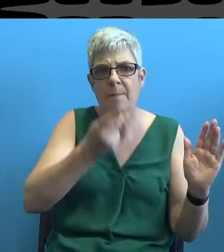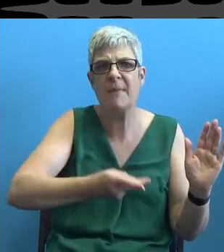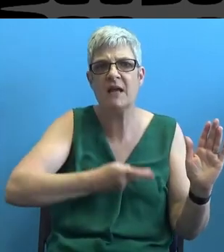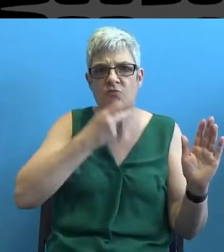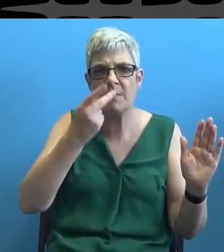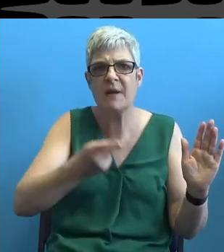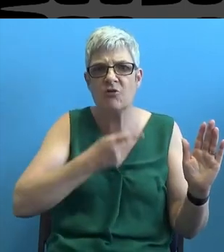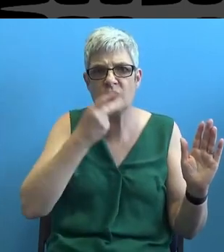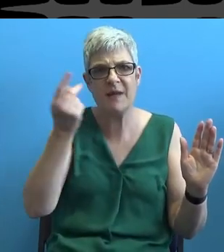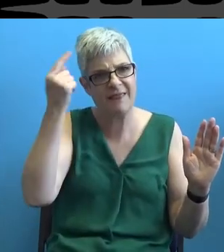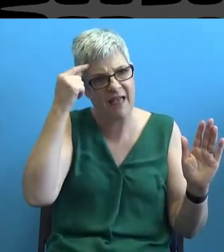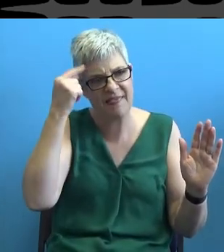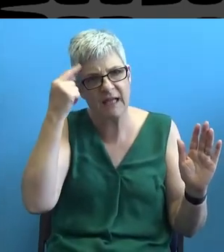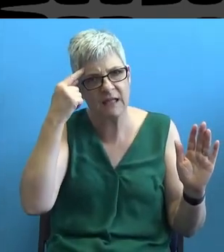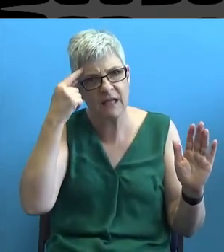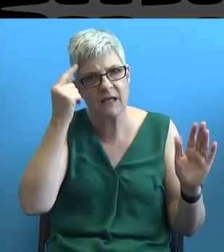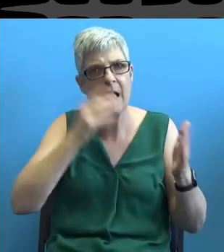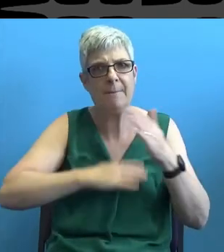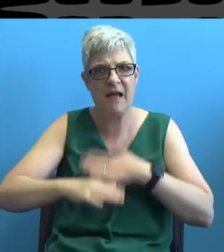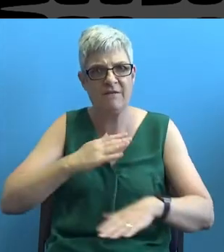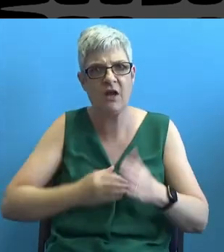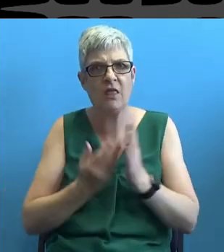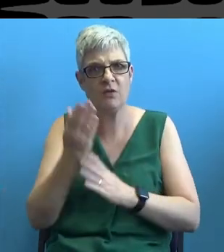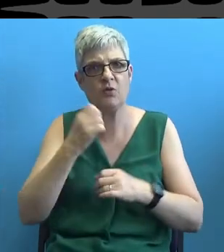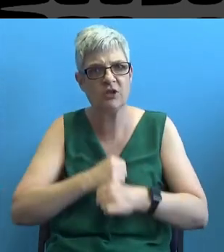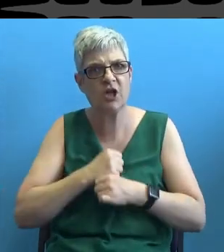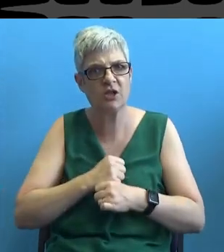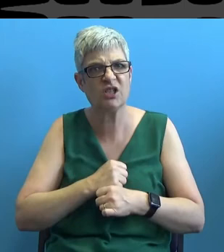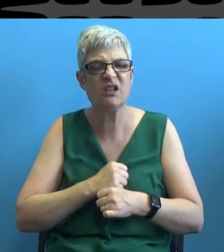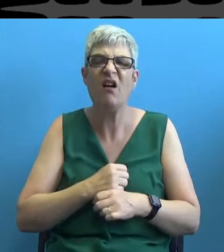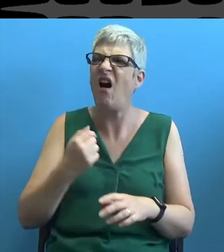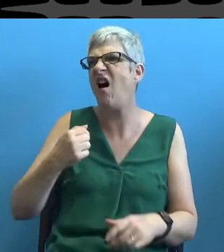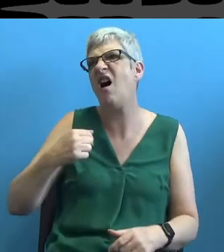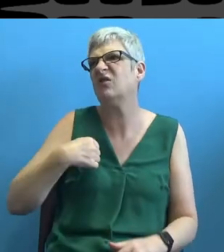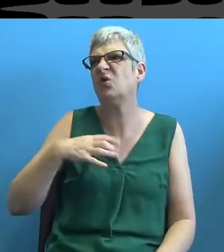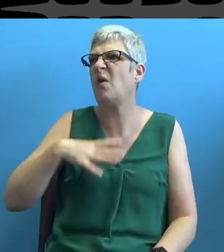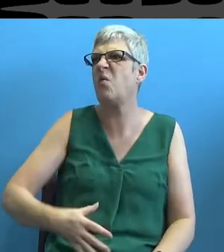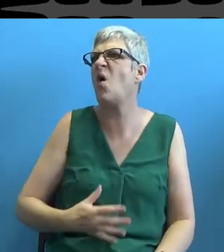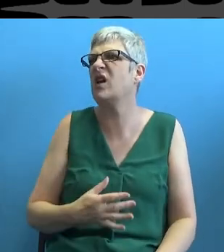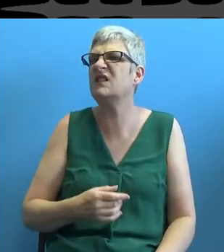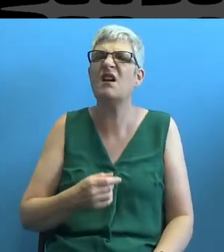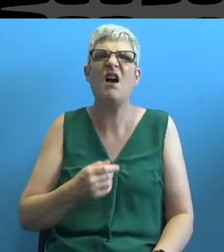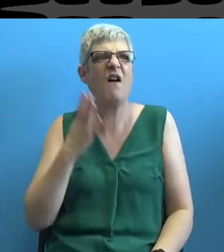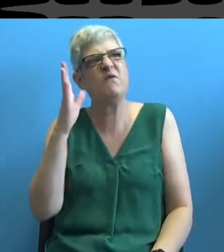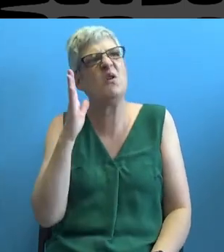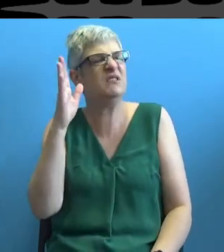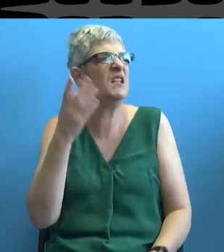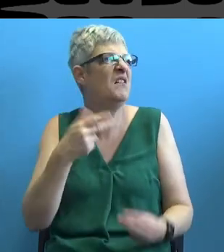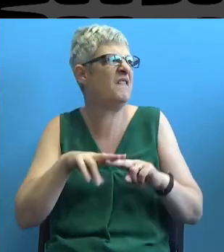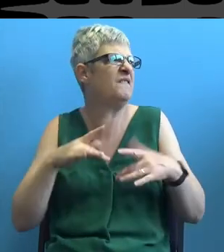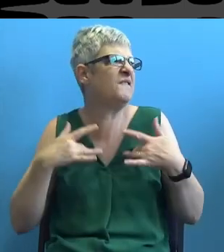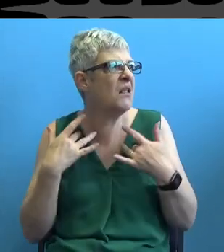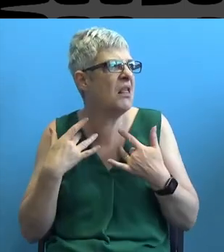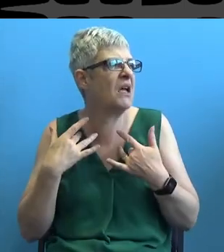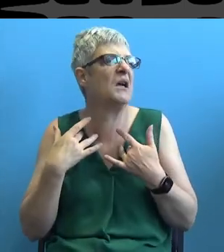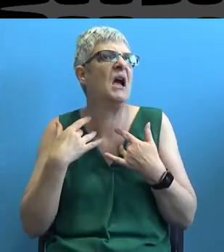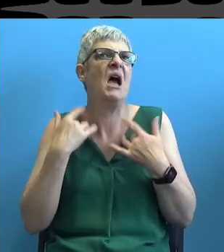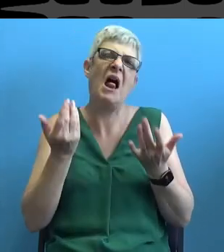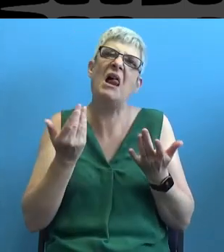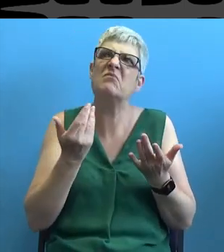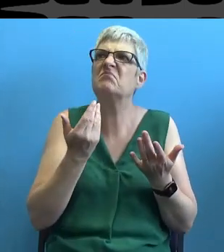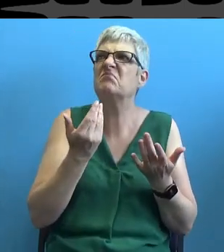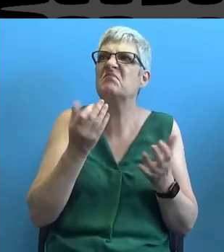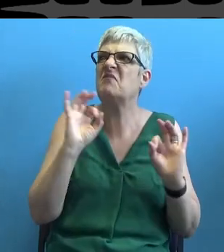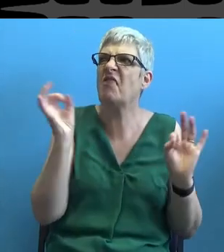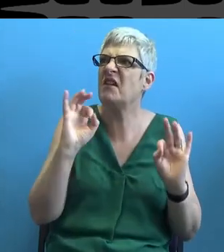of thinking and behaving in church. I'll do what I like. I'll volunteer if I feel like it. I'll play my part if I have